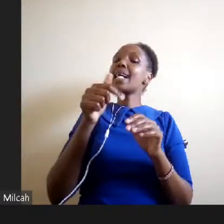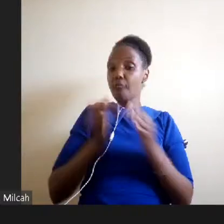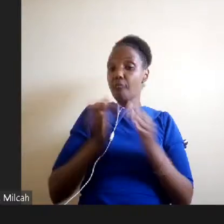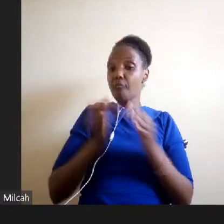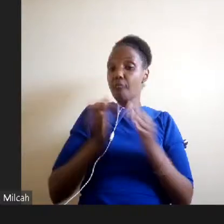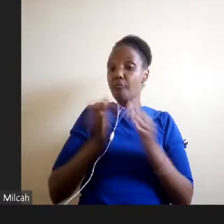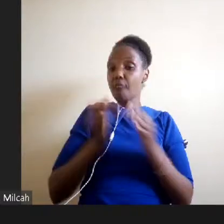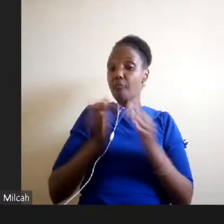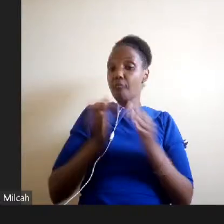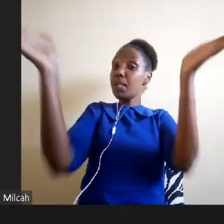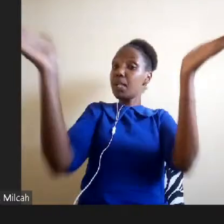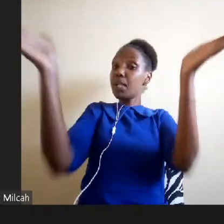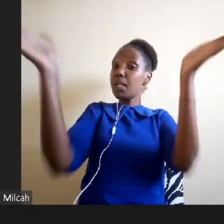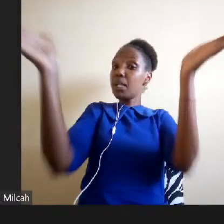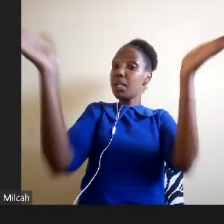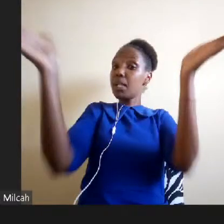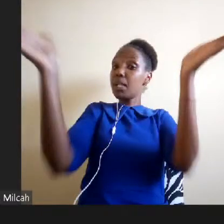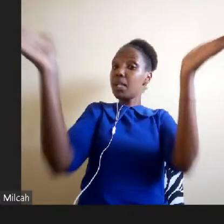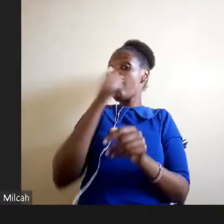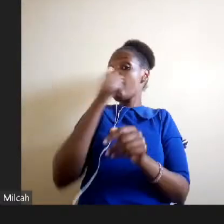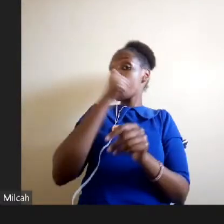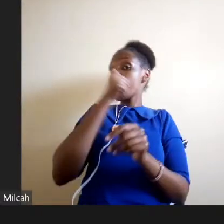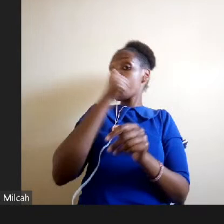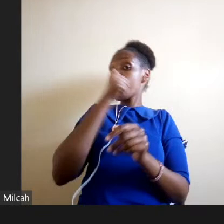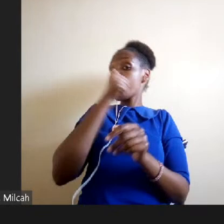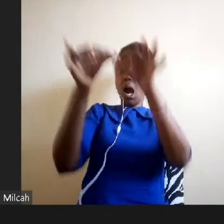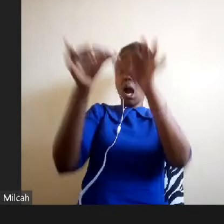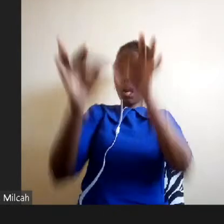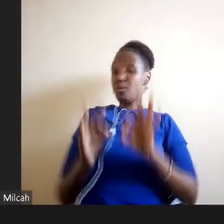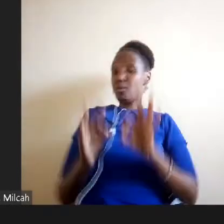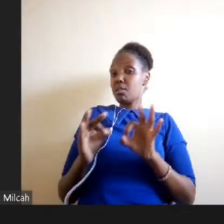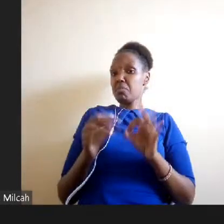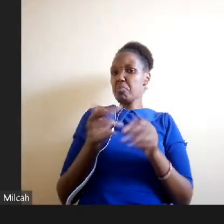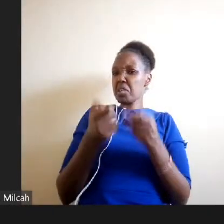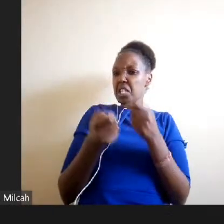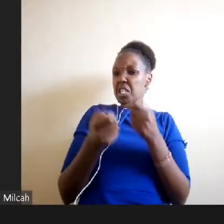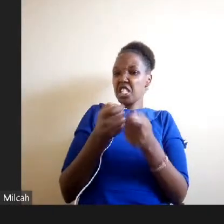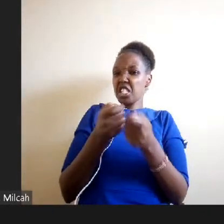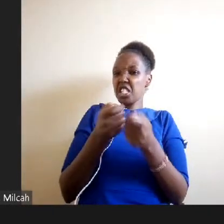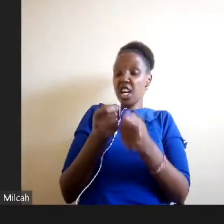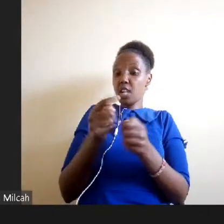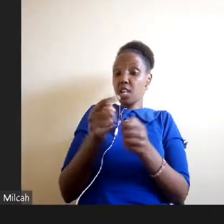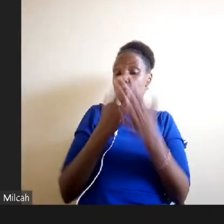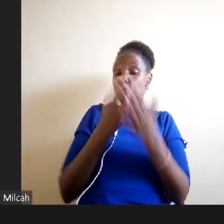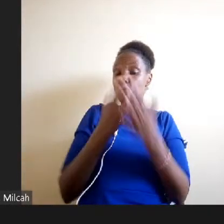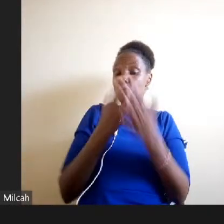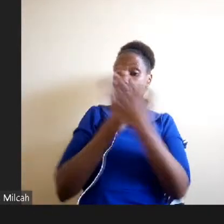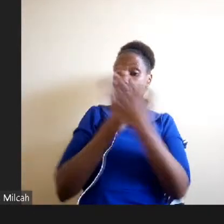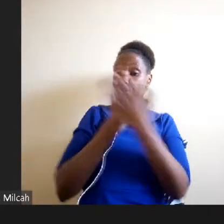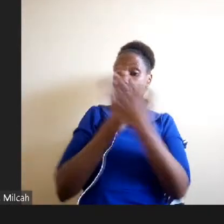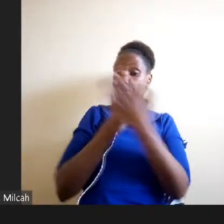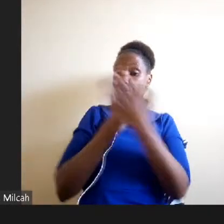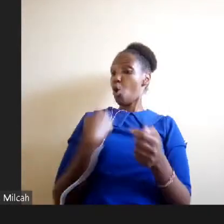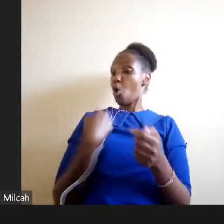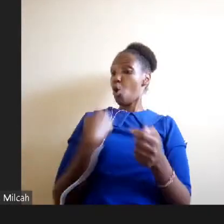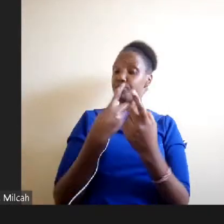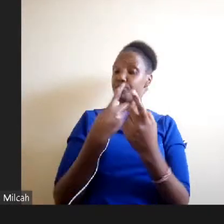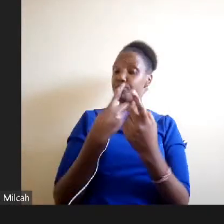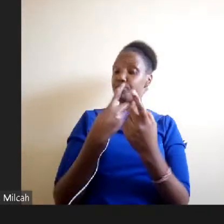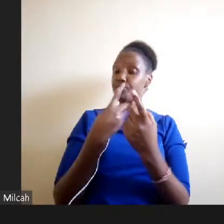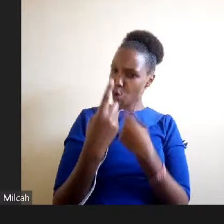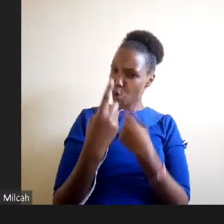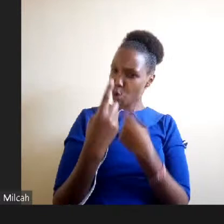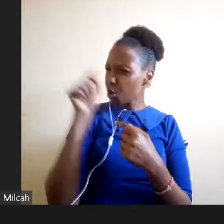the information to everybody in the public or to just their friends whom they have subscribed to? Having conversations with them along those lines will help